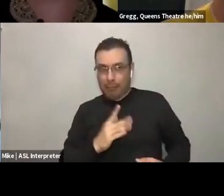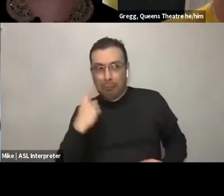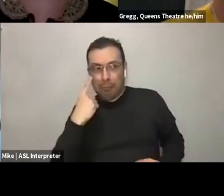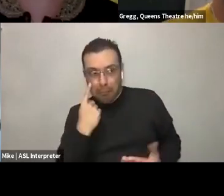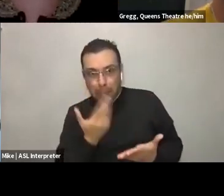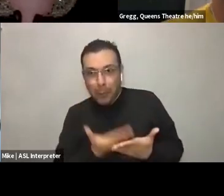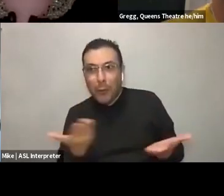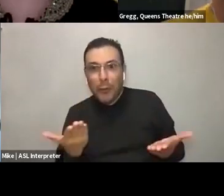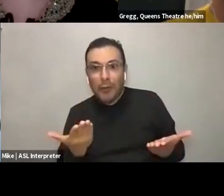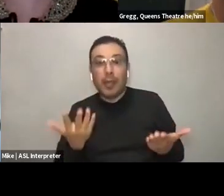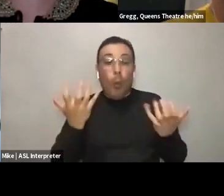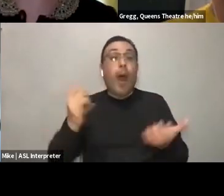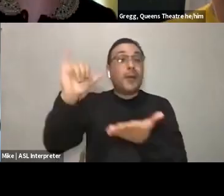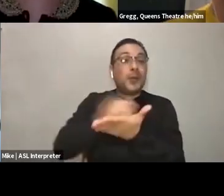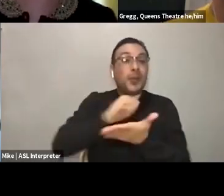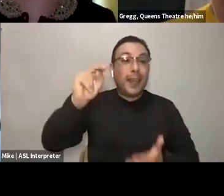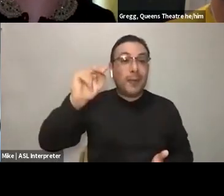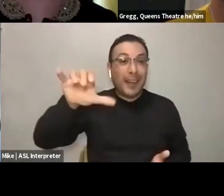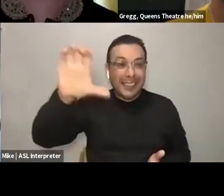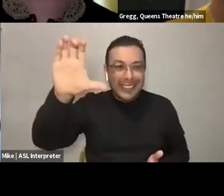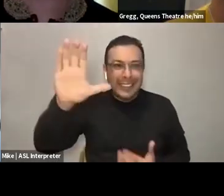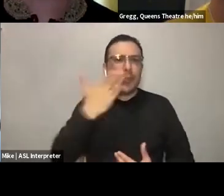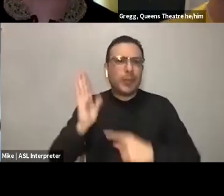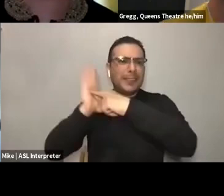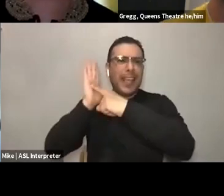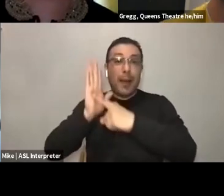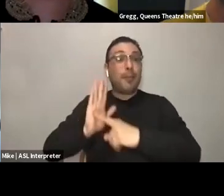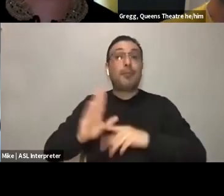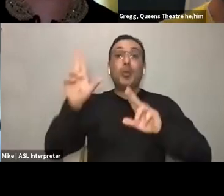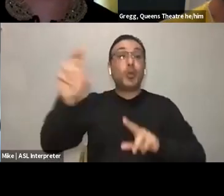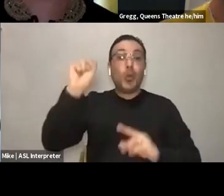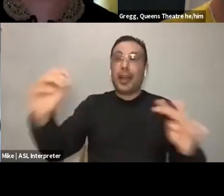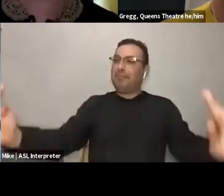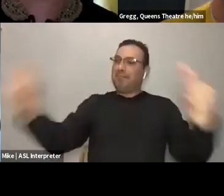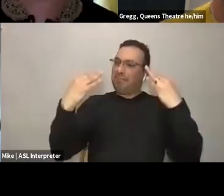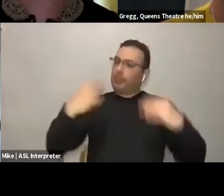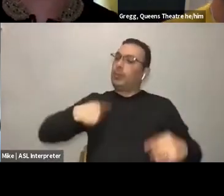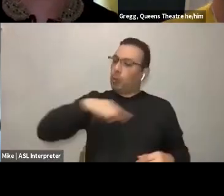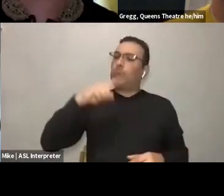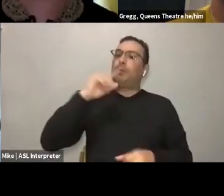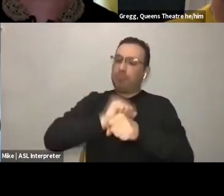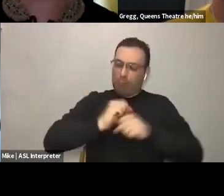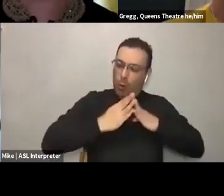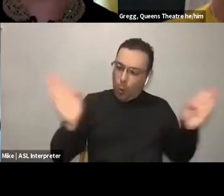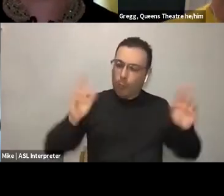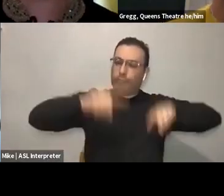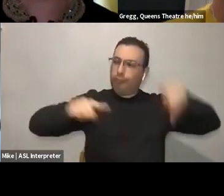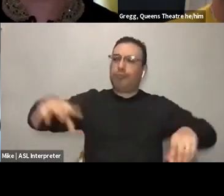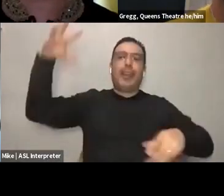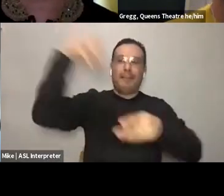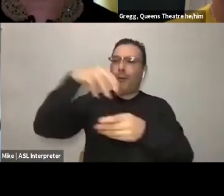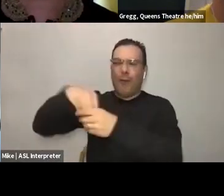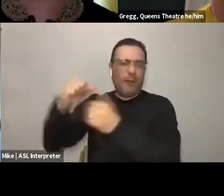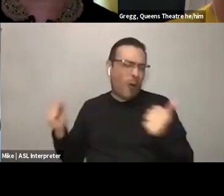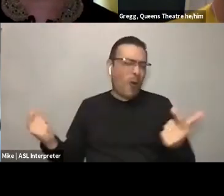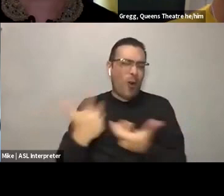And it's not just that, again, there are people like us at Queen's Theater, like Naomi, uh, like Bojana and Mac, like Annie, who can help